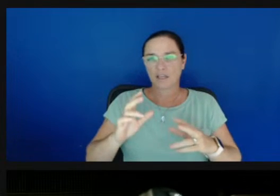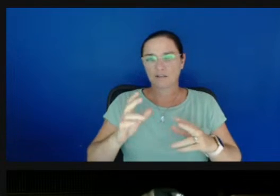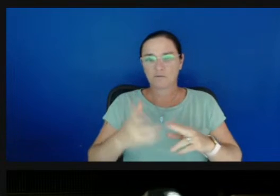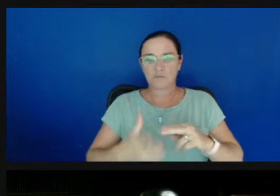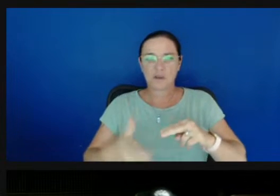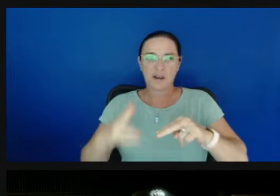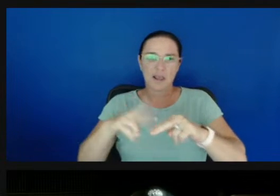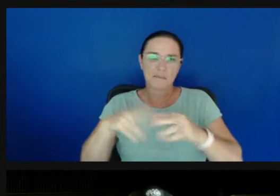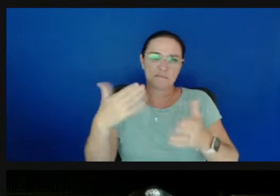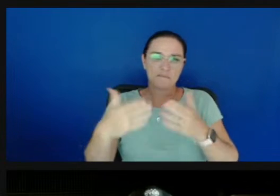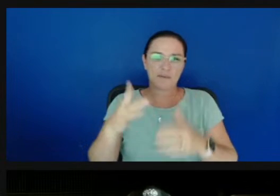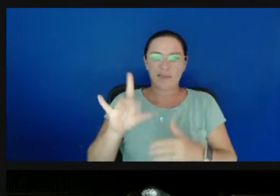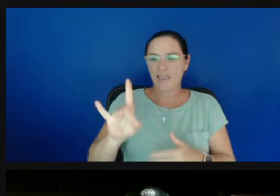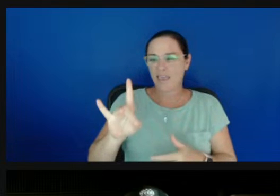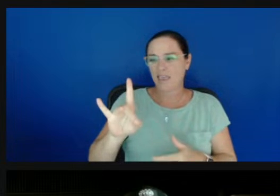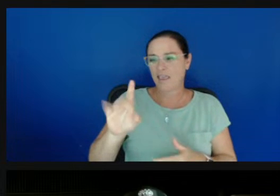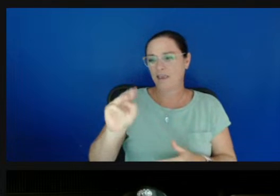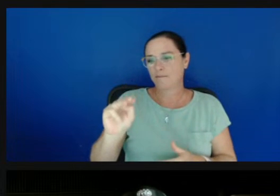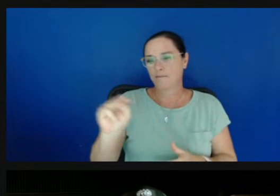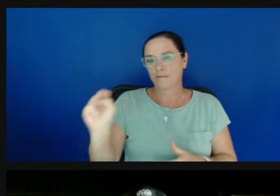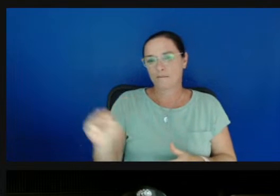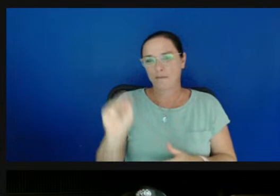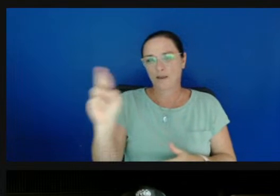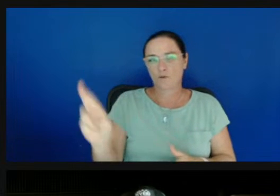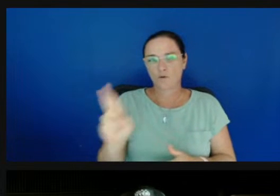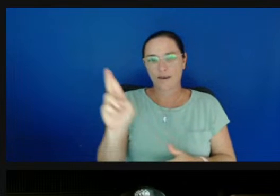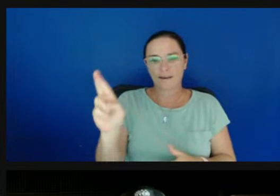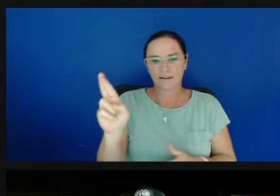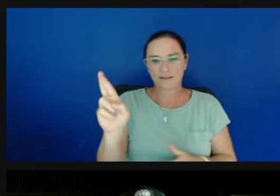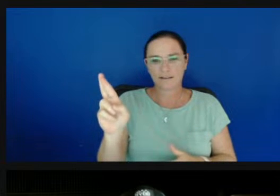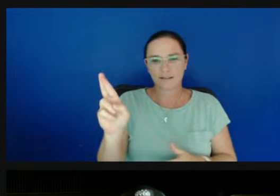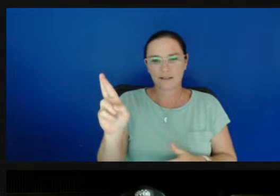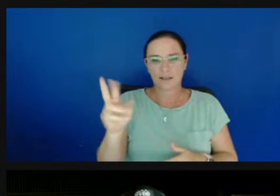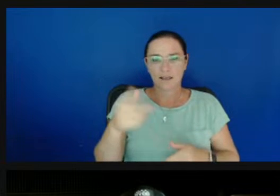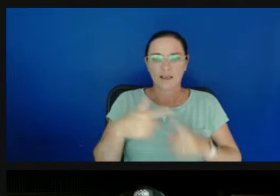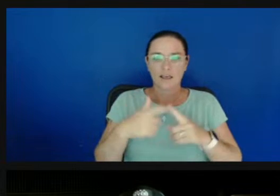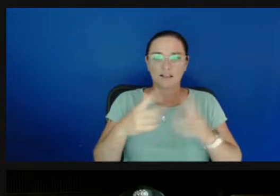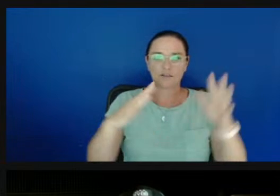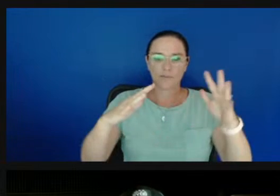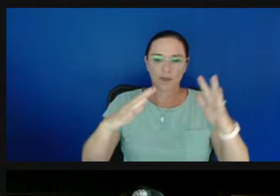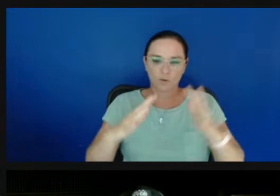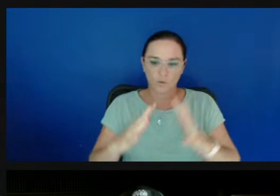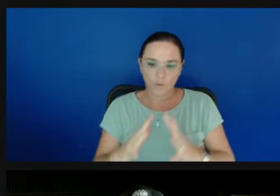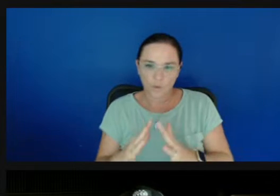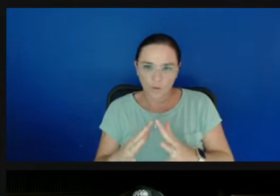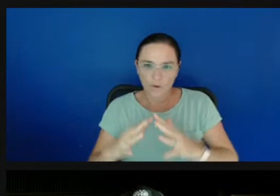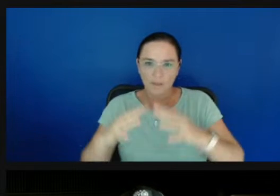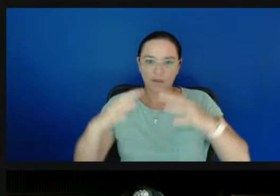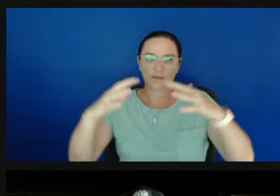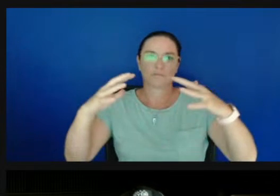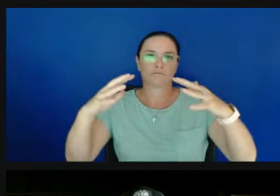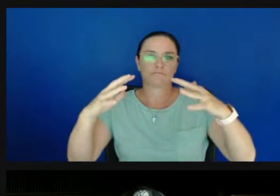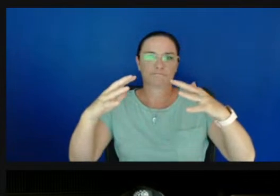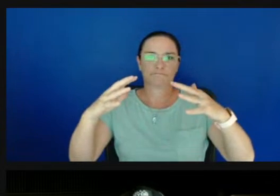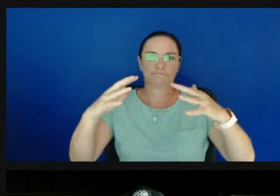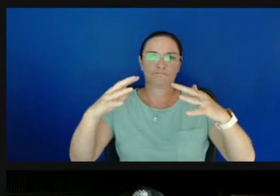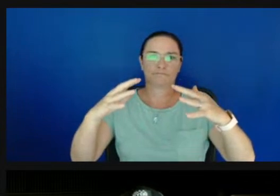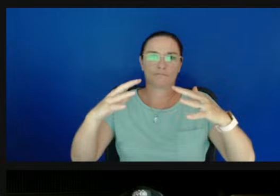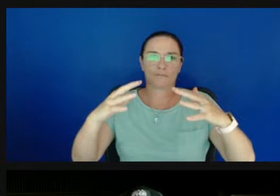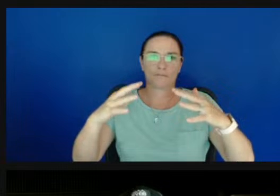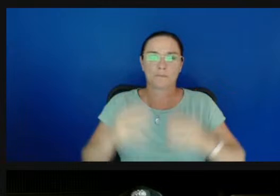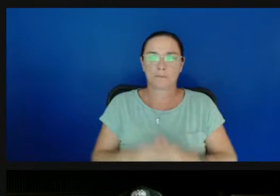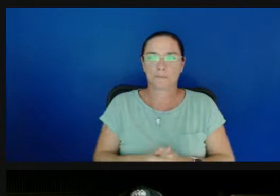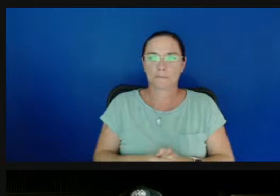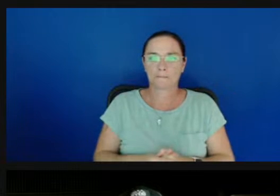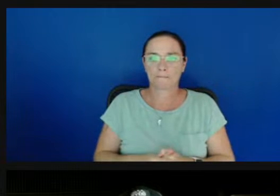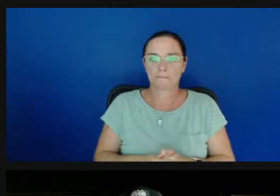8 microradians or so, and that spans across a deflation-inflation event that took up the first half of the week here. So it does